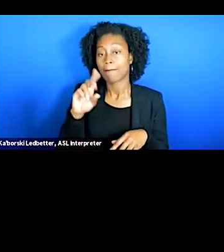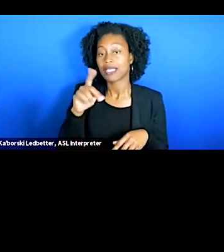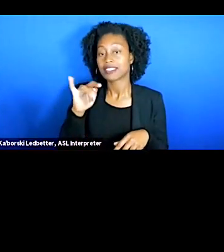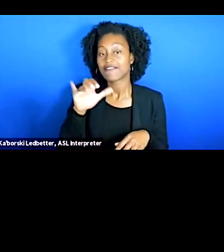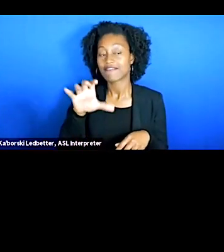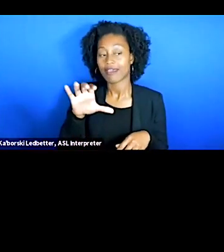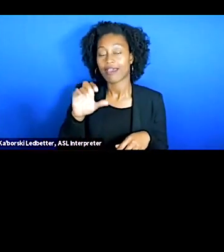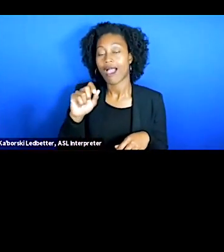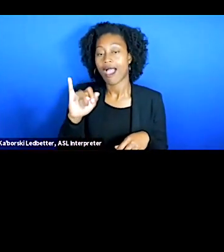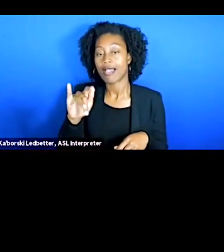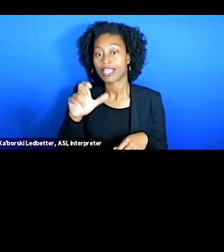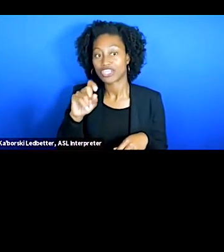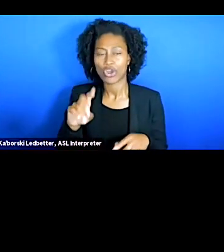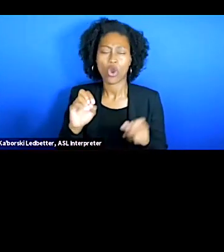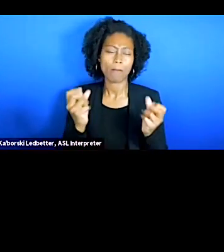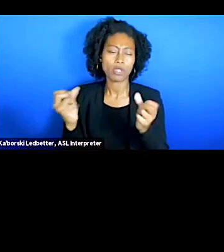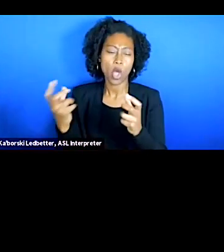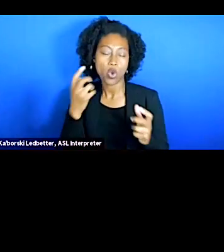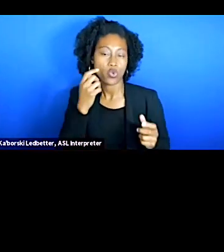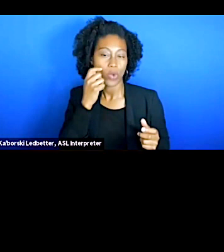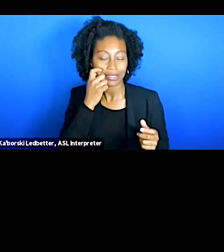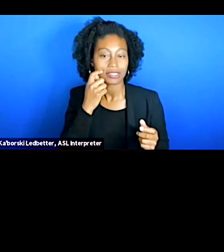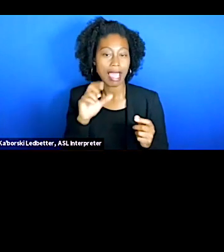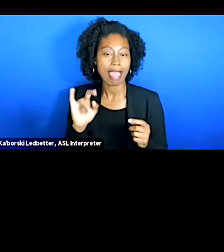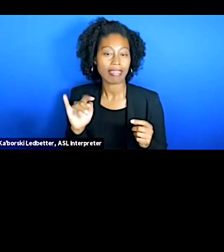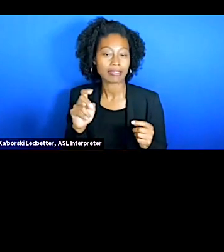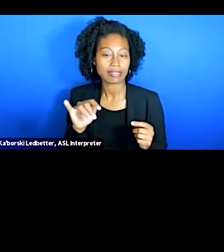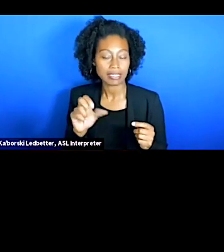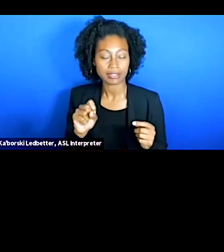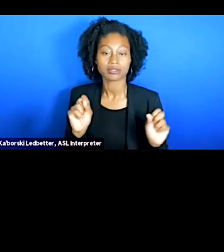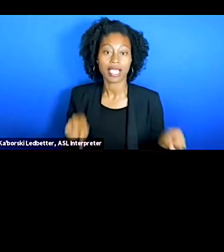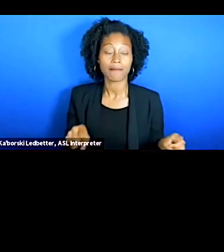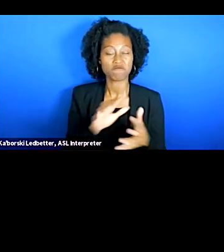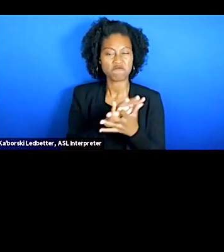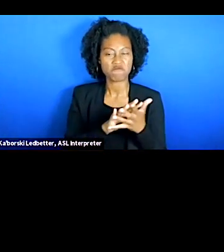ethnicities. All our work is conducted in the United States.